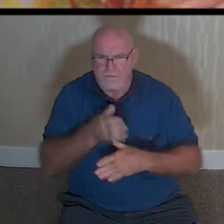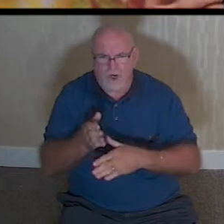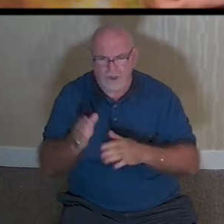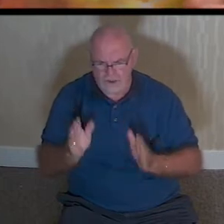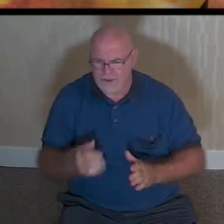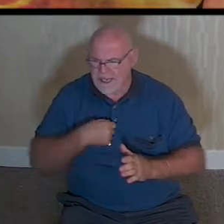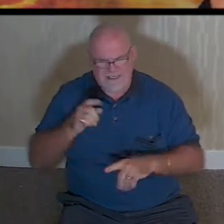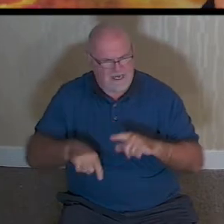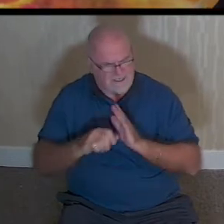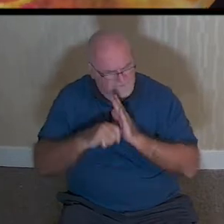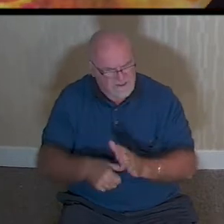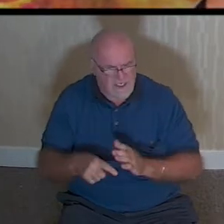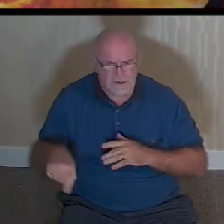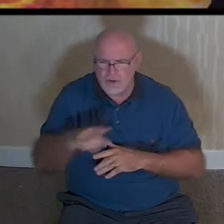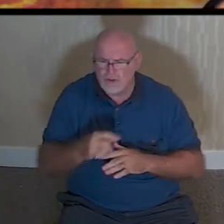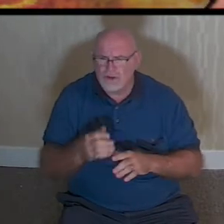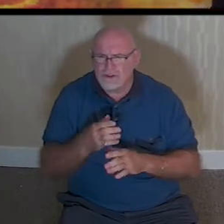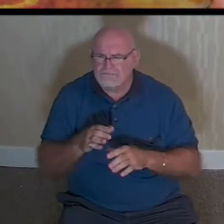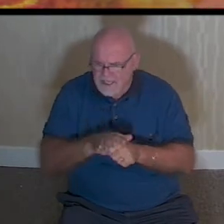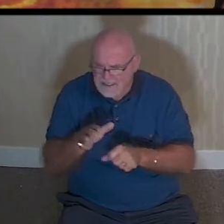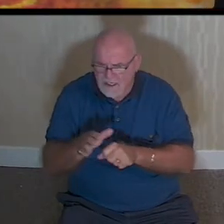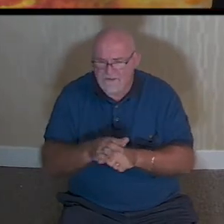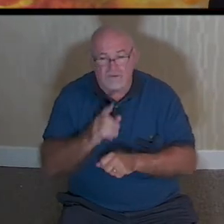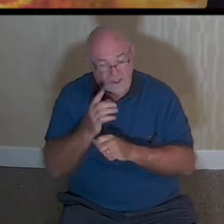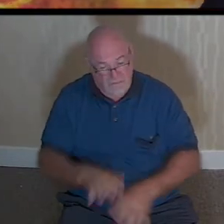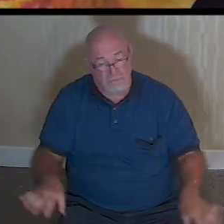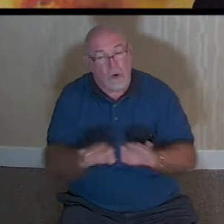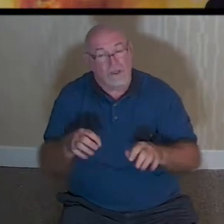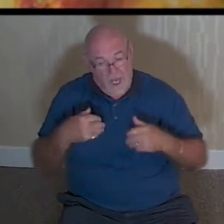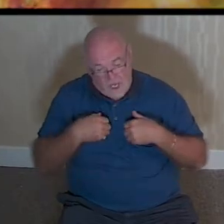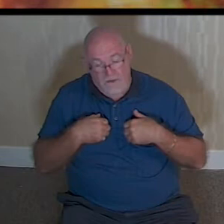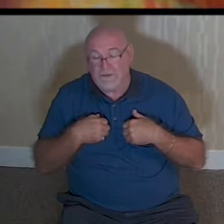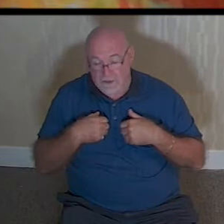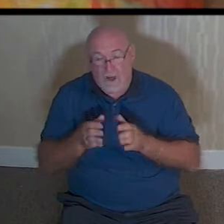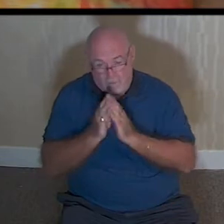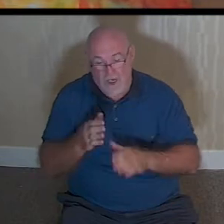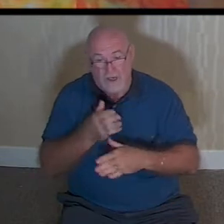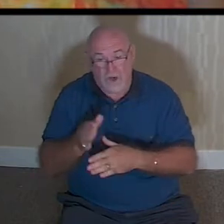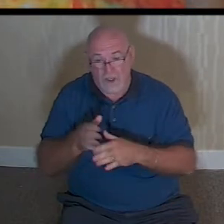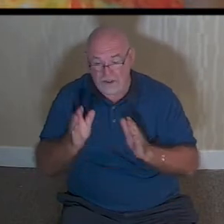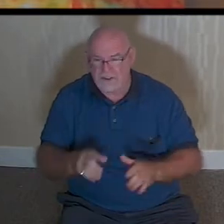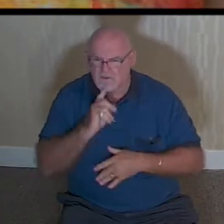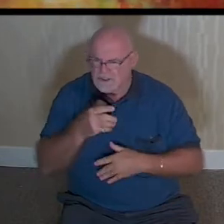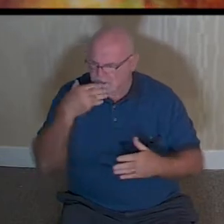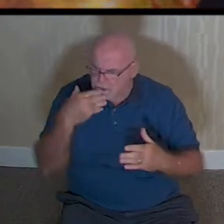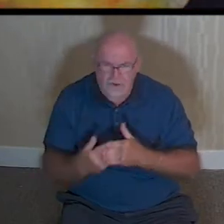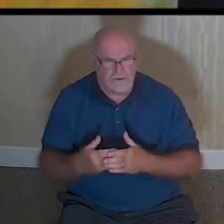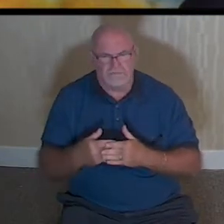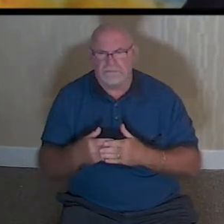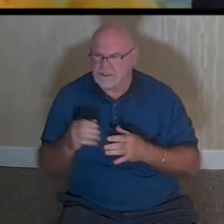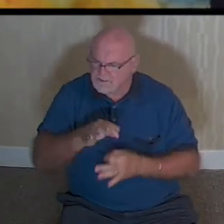can't emphasize to you enough the importance of having a prayer partner. It's one of the best spiritual practices that I've had